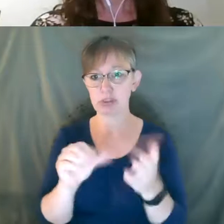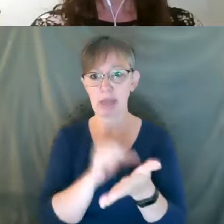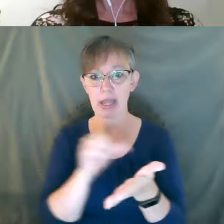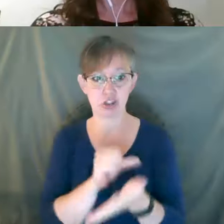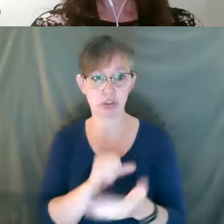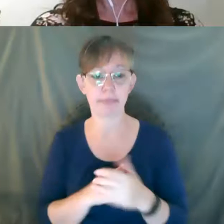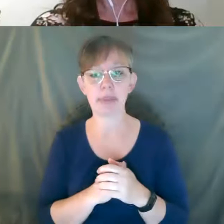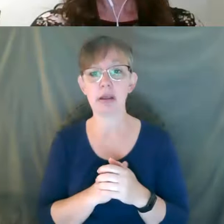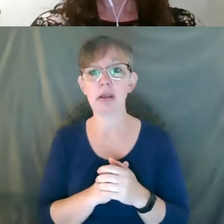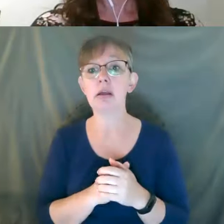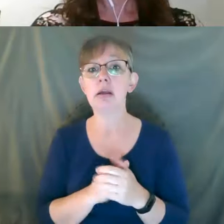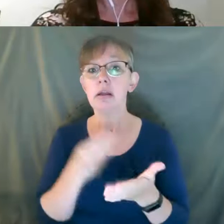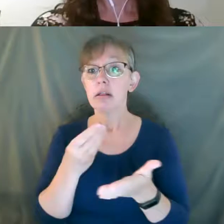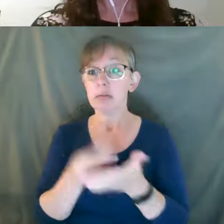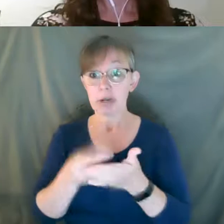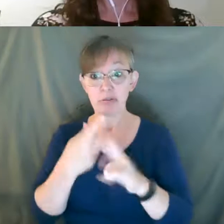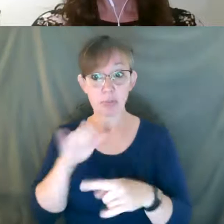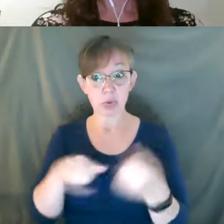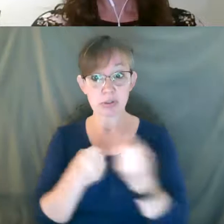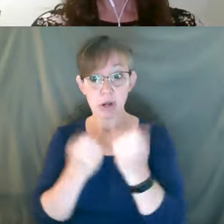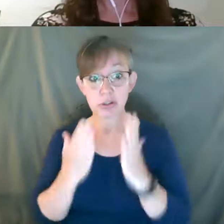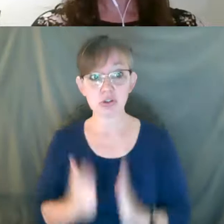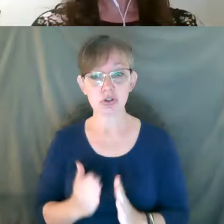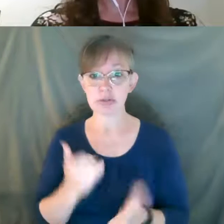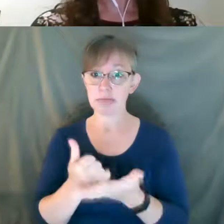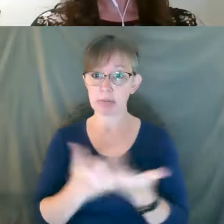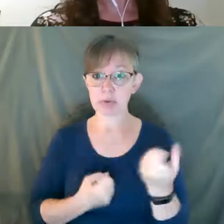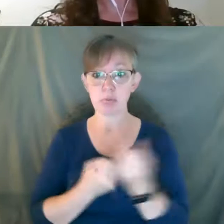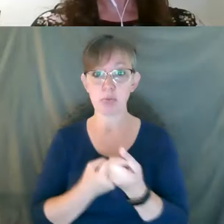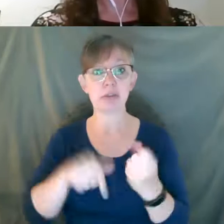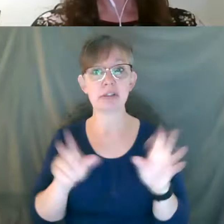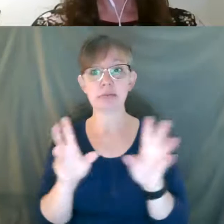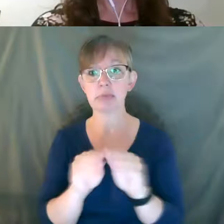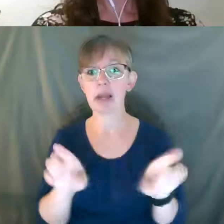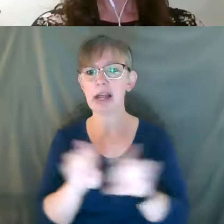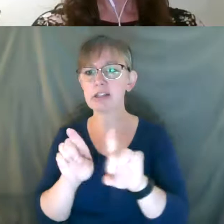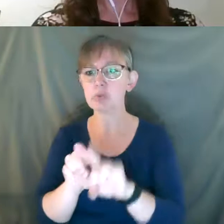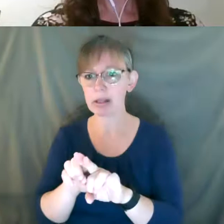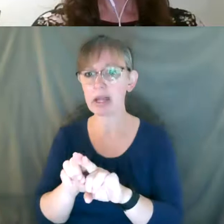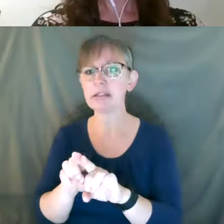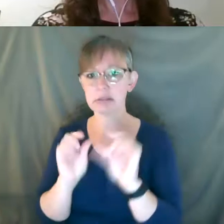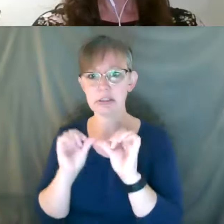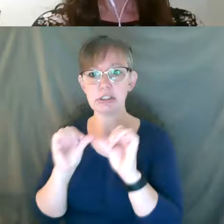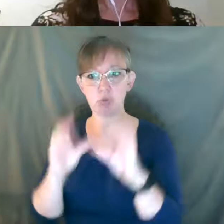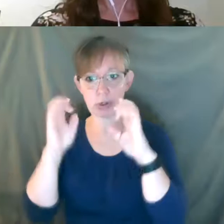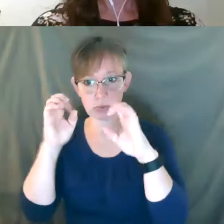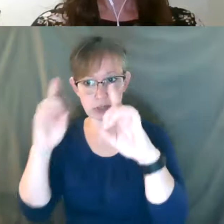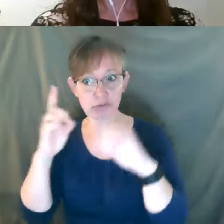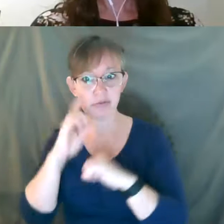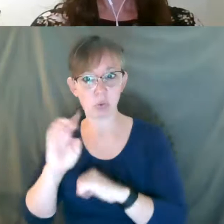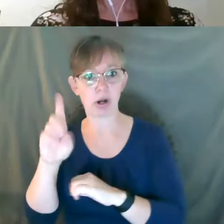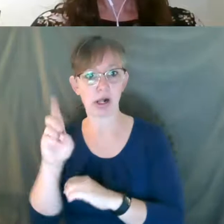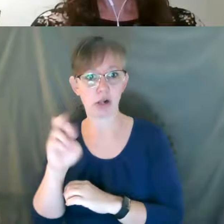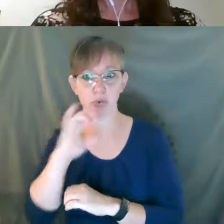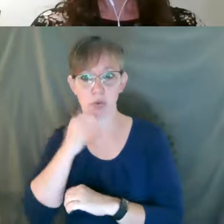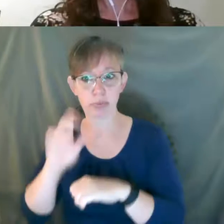this webinar series, but also extends beyond our conference to continue elder abuse education, outreach, and prevention work after